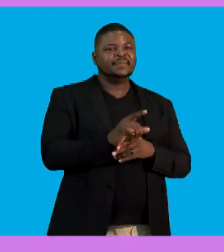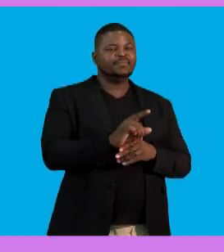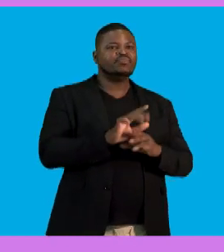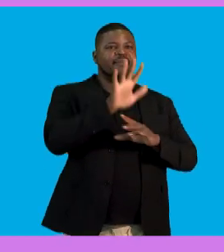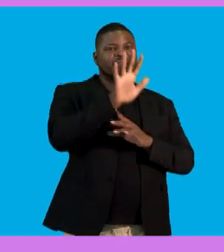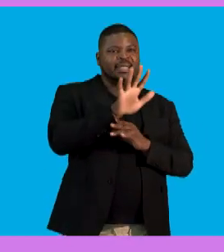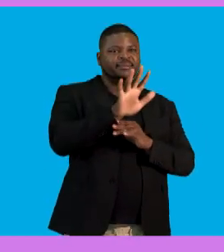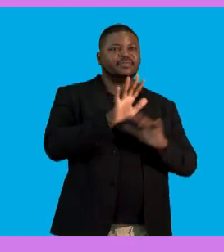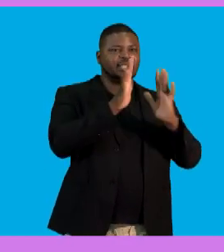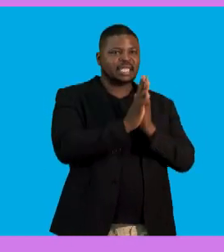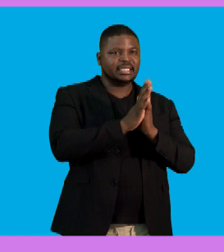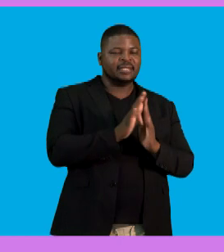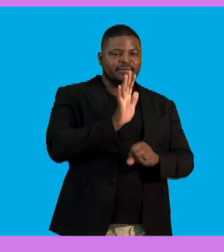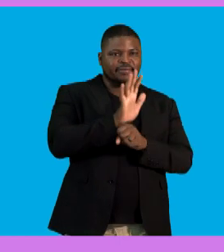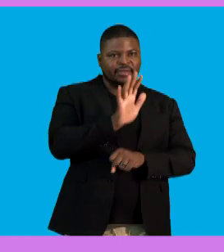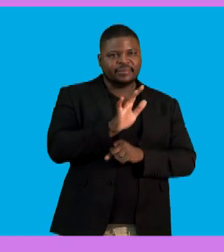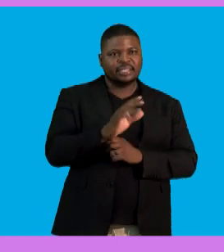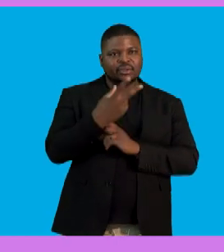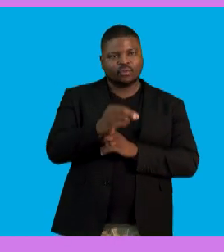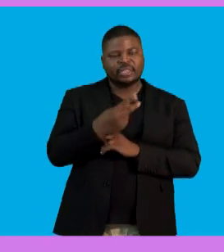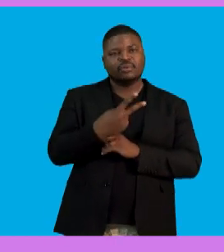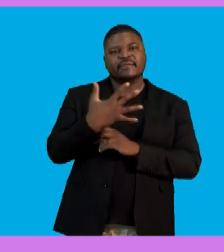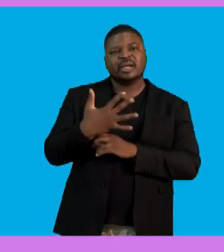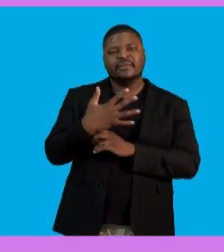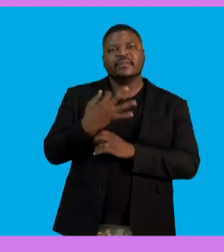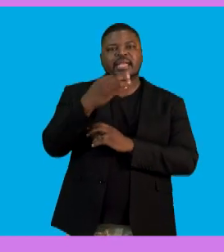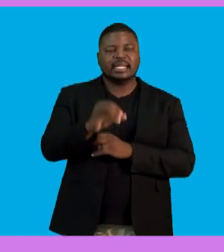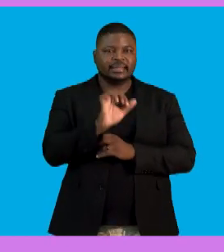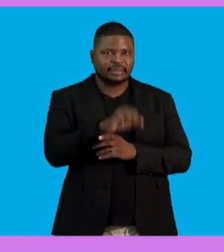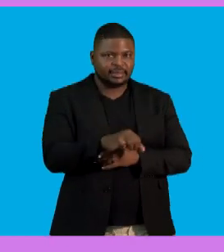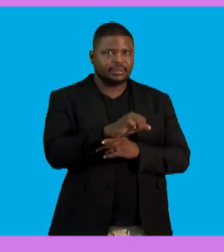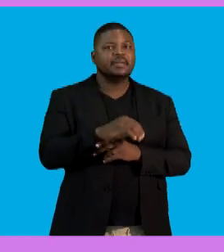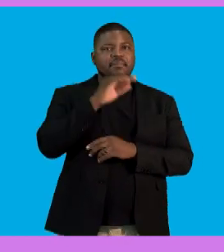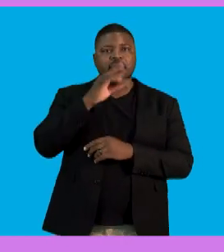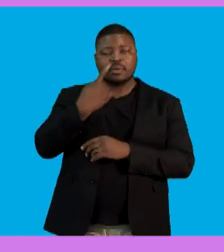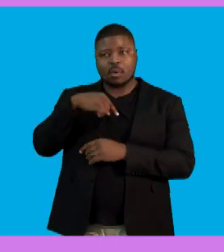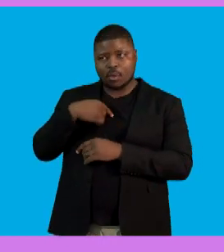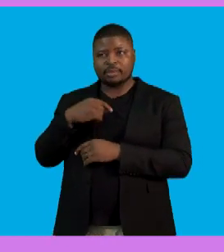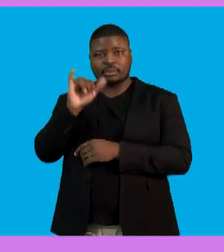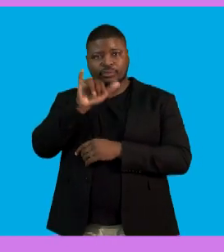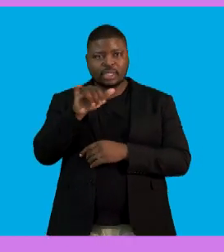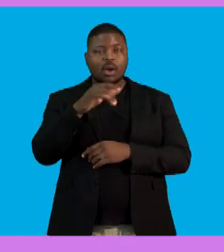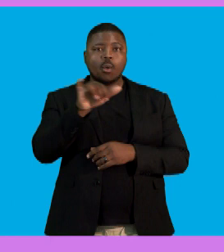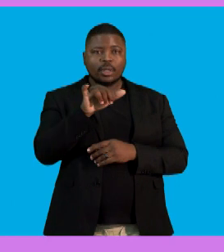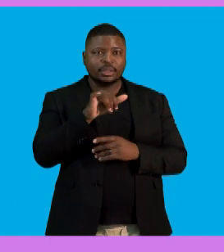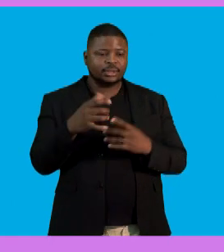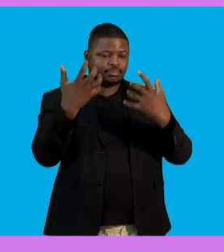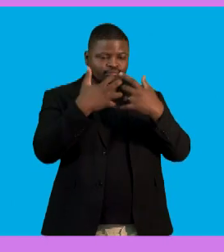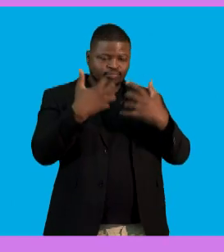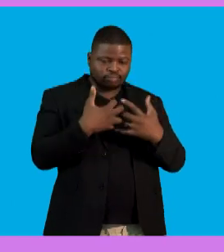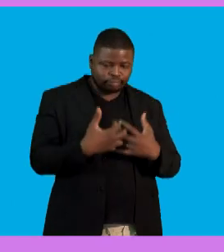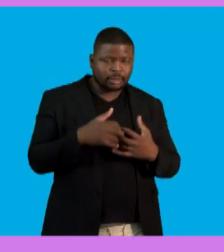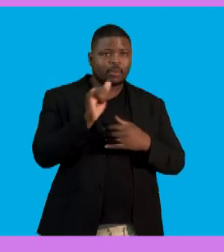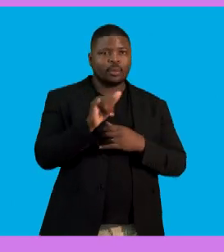13, 19, 25, etc., we then say we break them up into intervals. For our case, we're using intervals of 5.